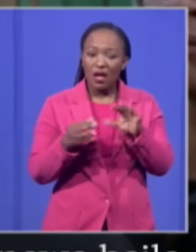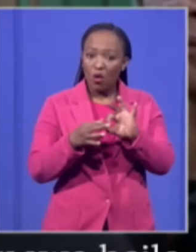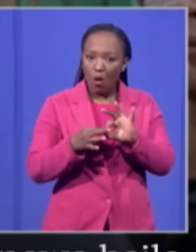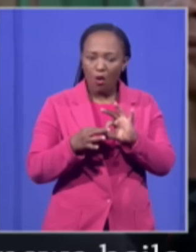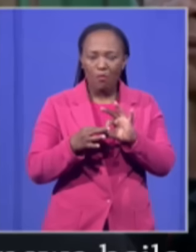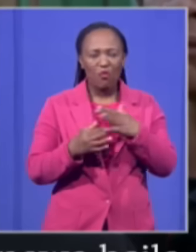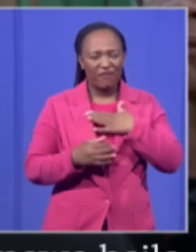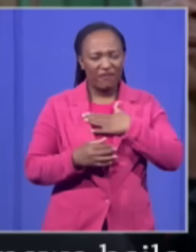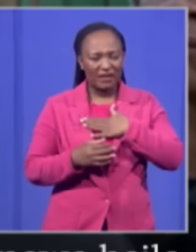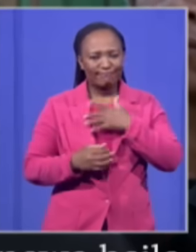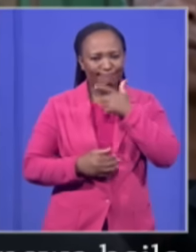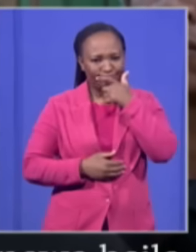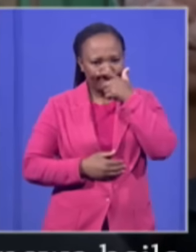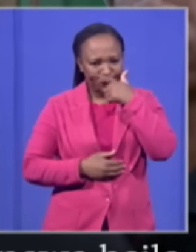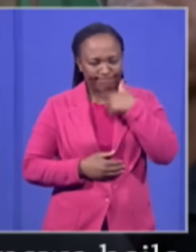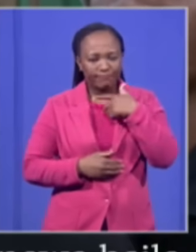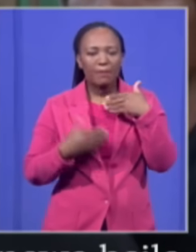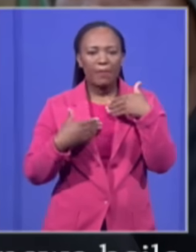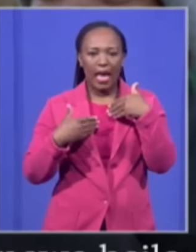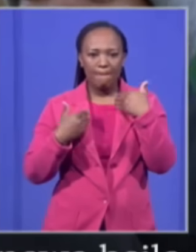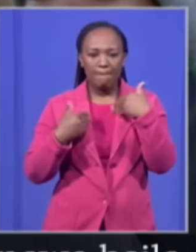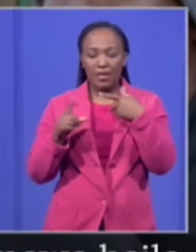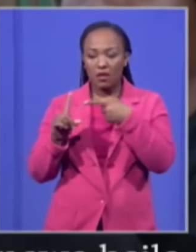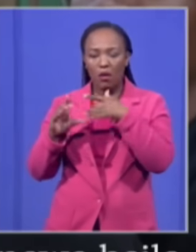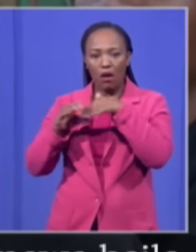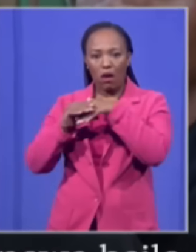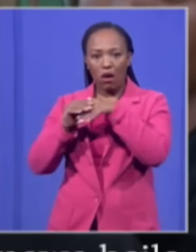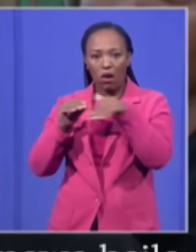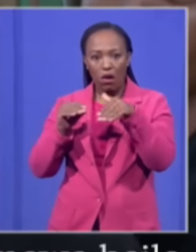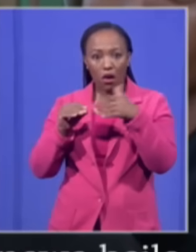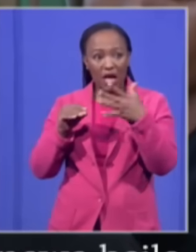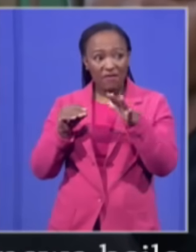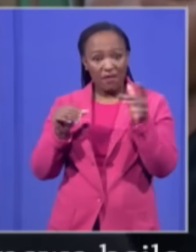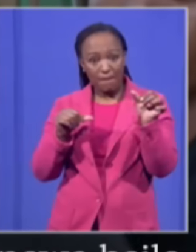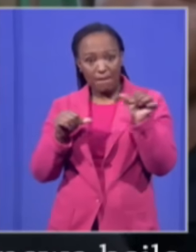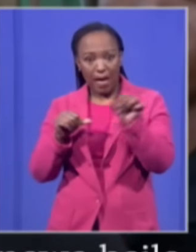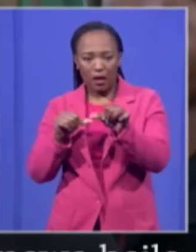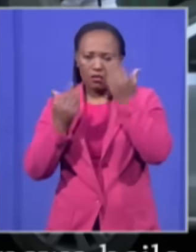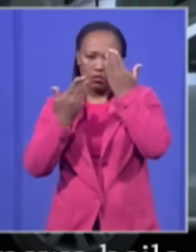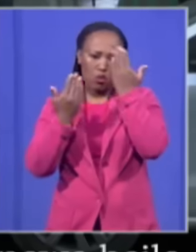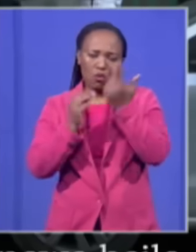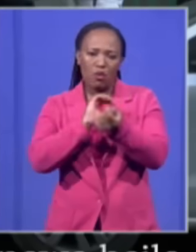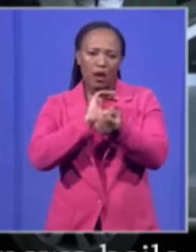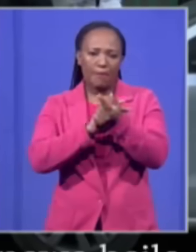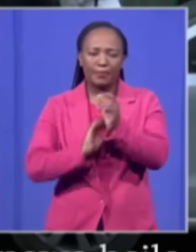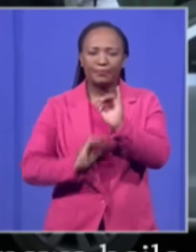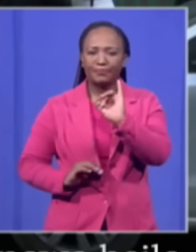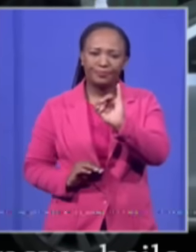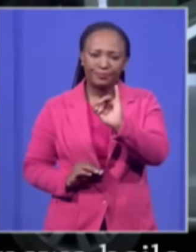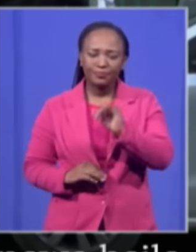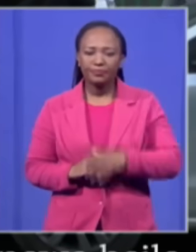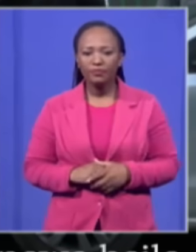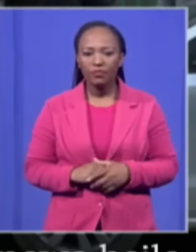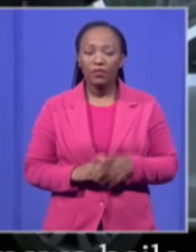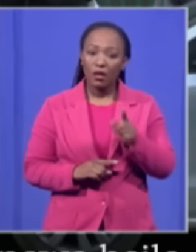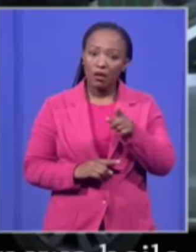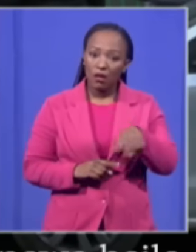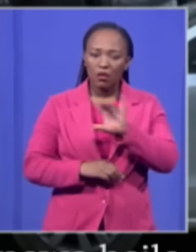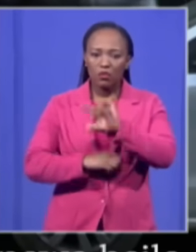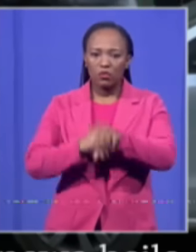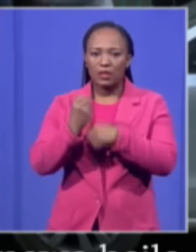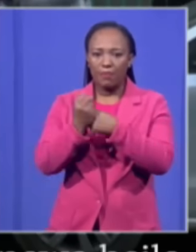ke itumetsela gore a sa khona go tswa because of it might be gore ka be go diregetse something se se boshula. Bao baneng ba tlile go tshegetsa ba lelapa ba re molao